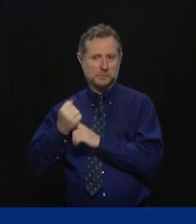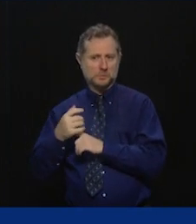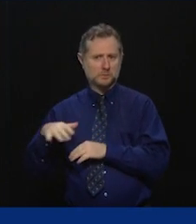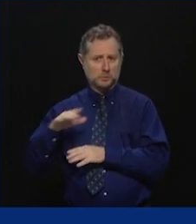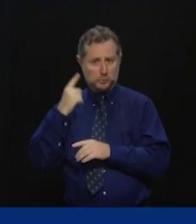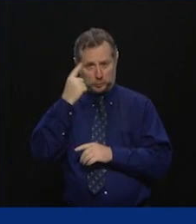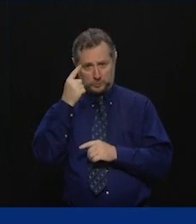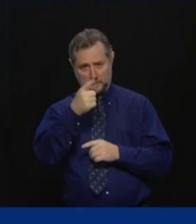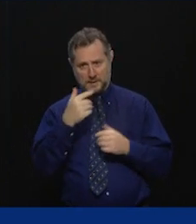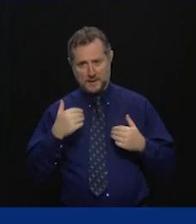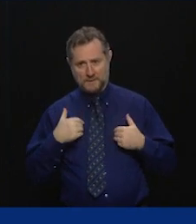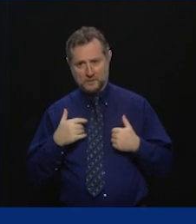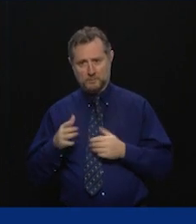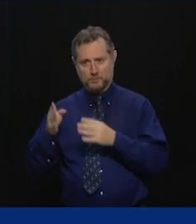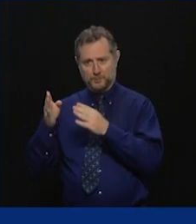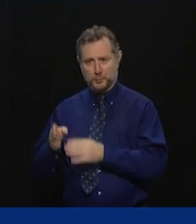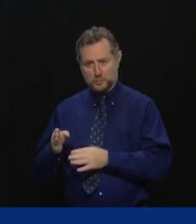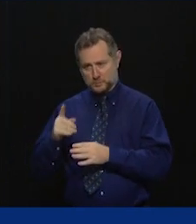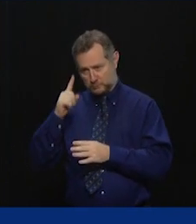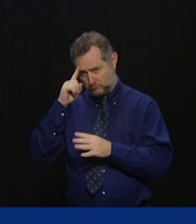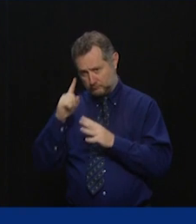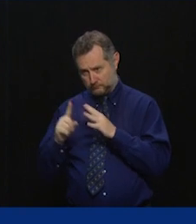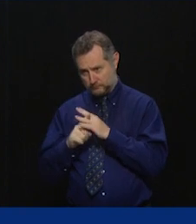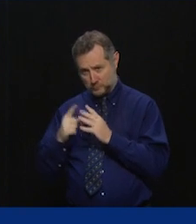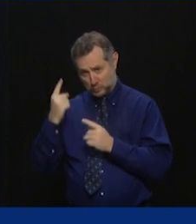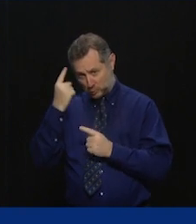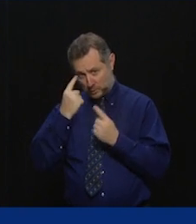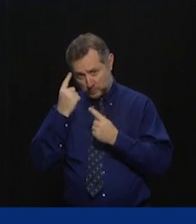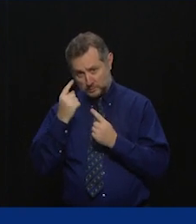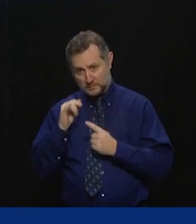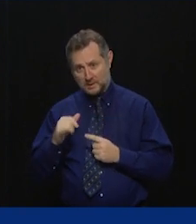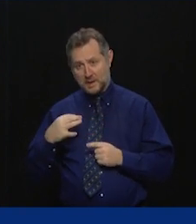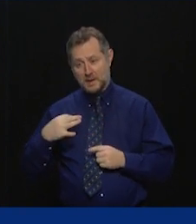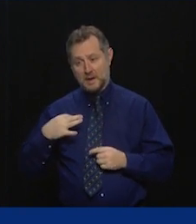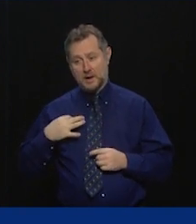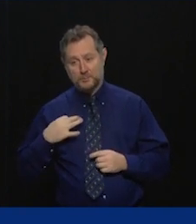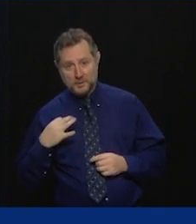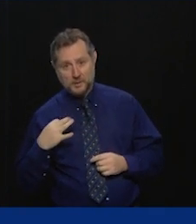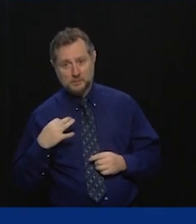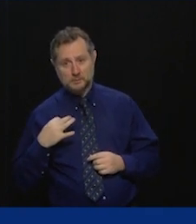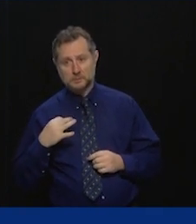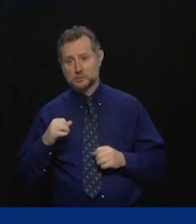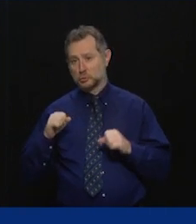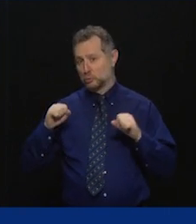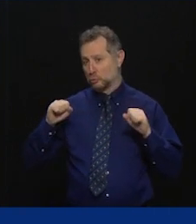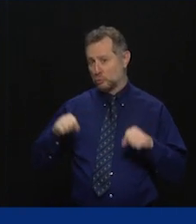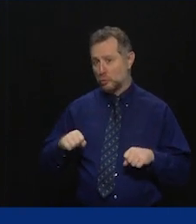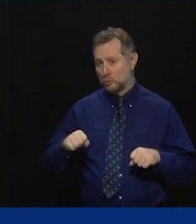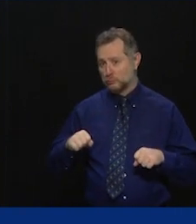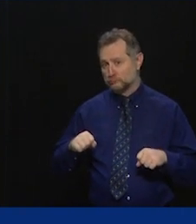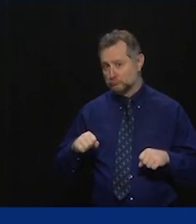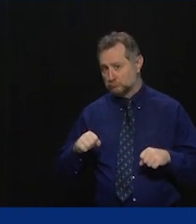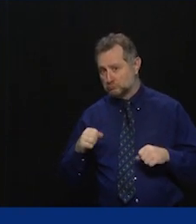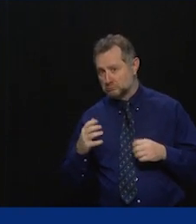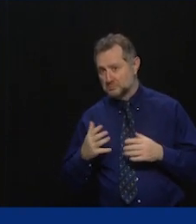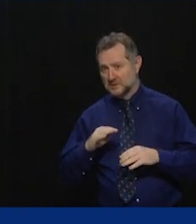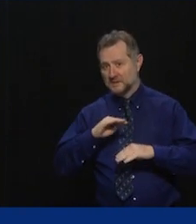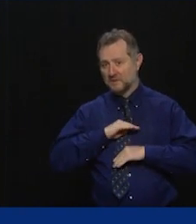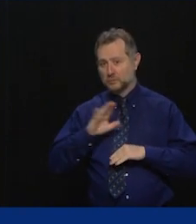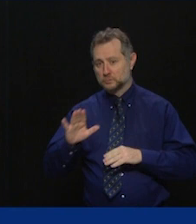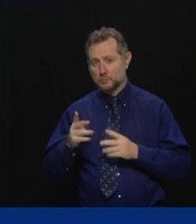in mind right now? Do you have any applicants that would be able to fill this post? And also, as a